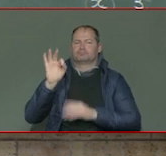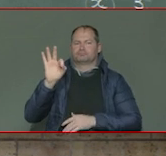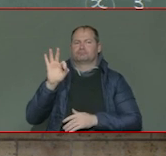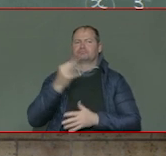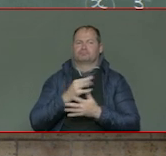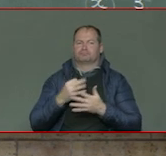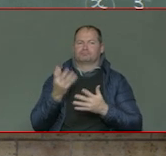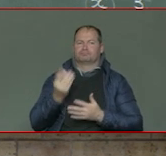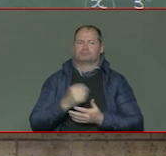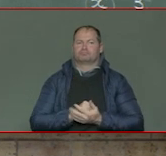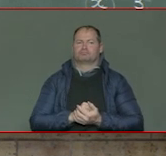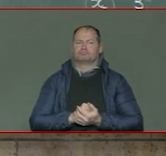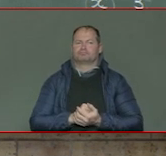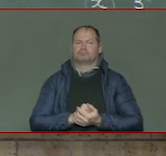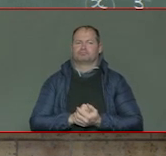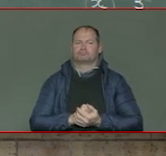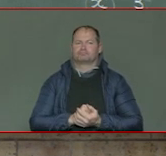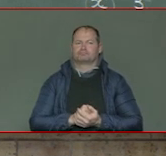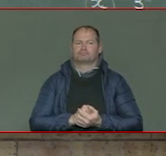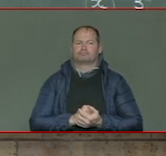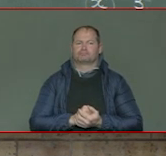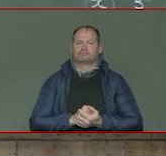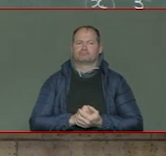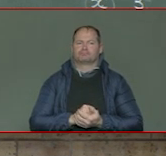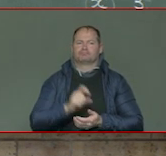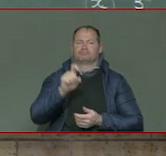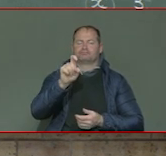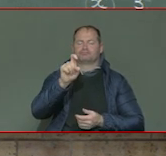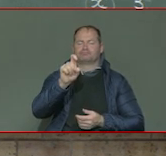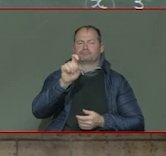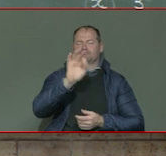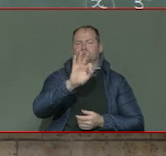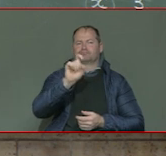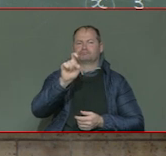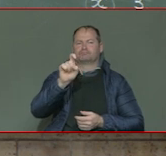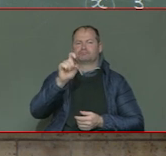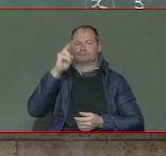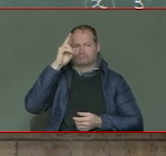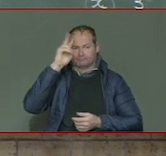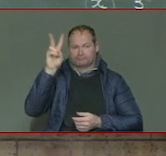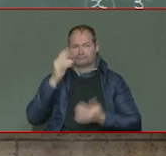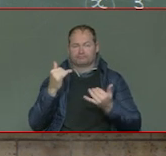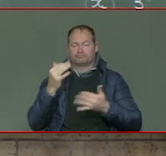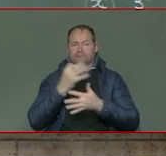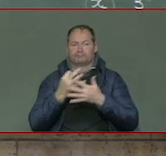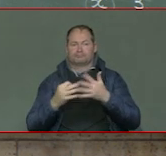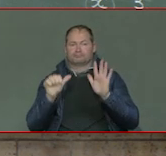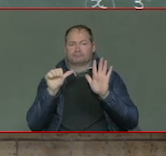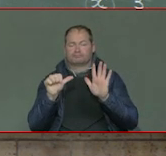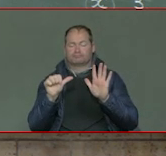is x. 3x squared is 3x multiplied by x. The factors of 6 is